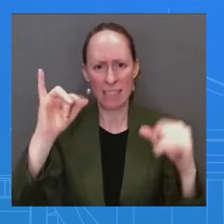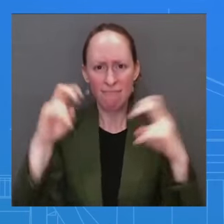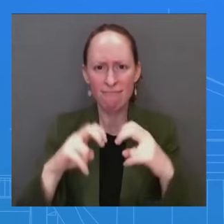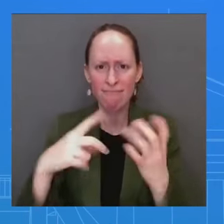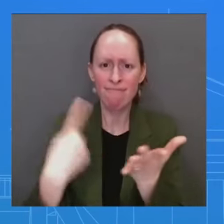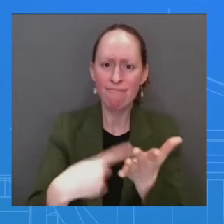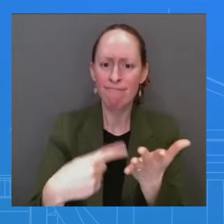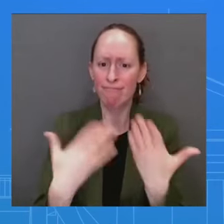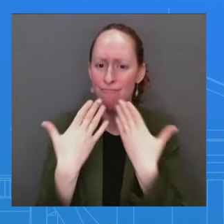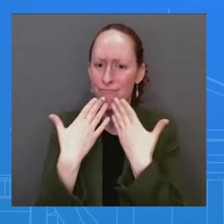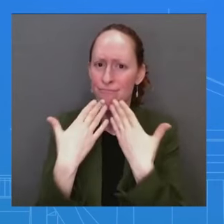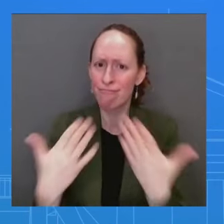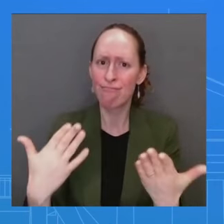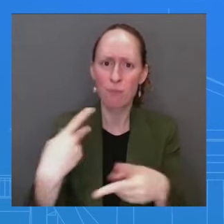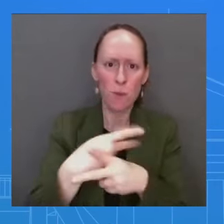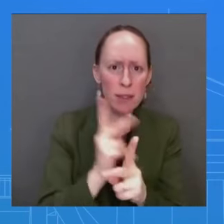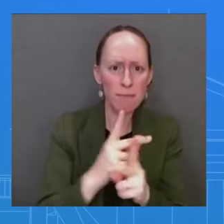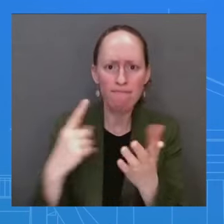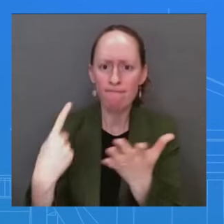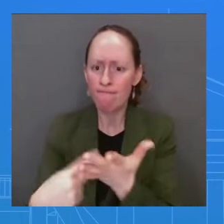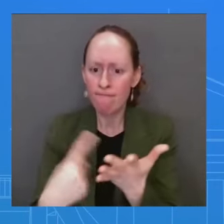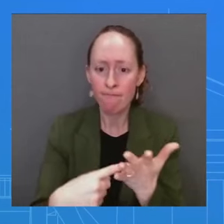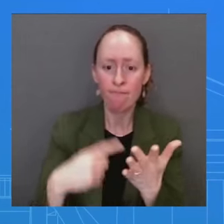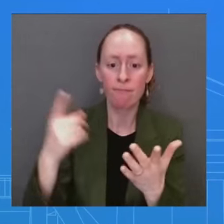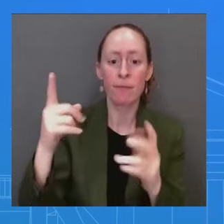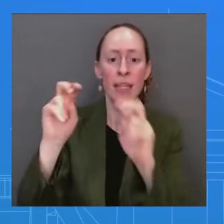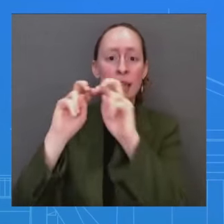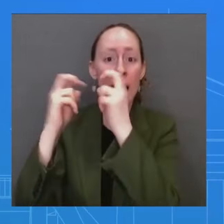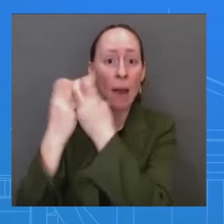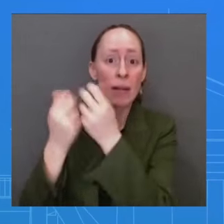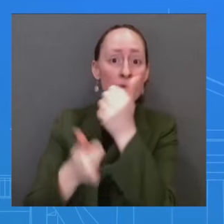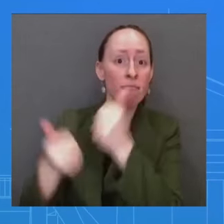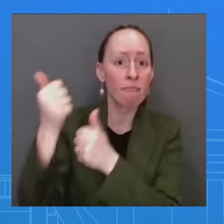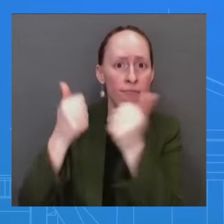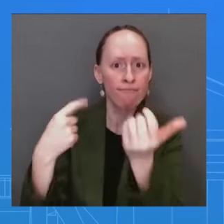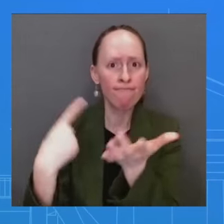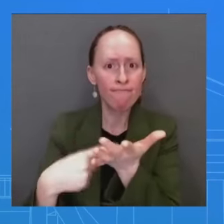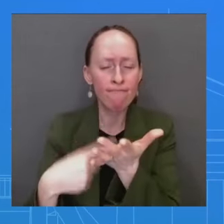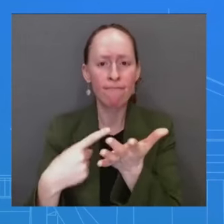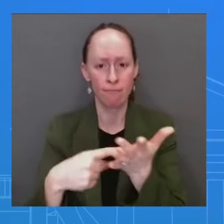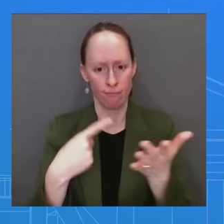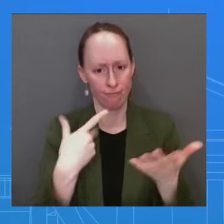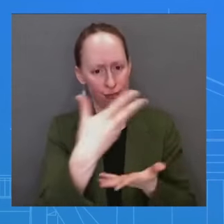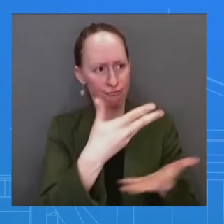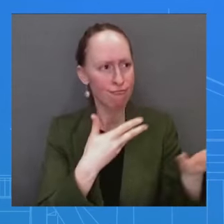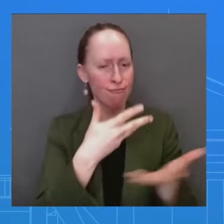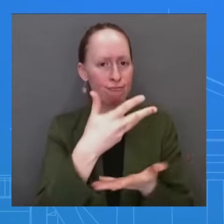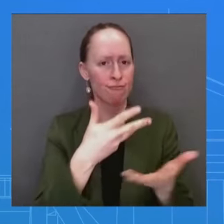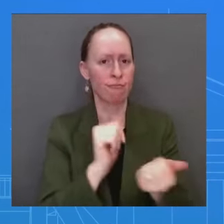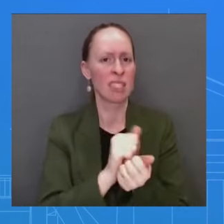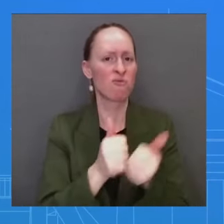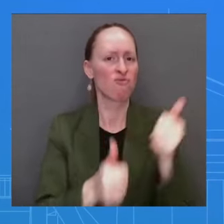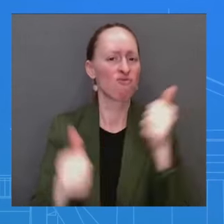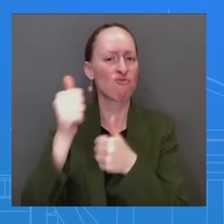officials here in the White House continue to have those diplomatic conversations. Diplomacy is very important